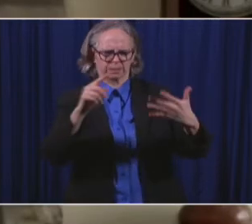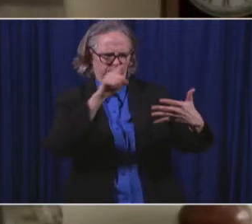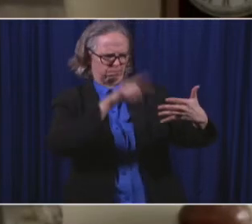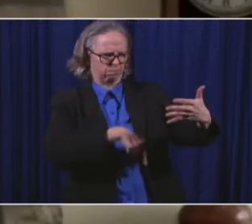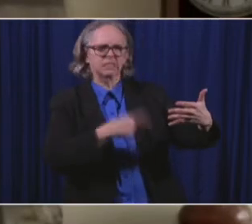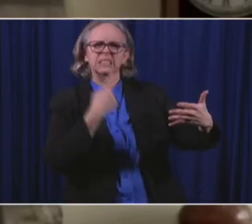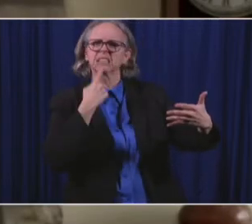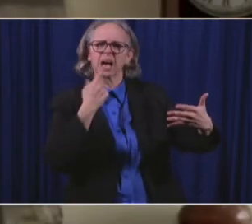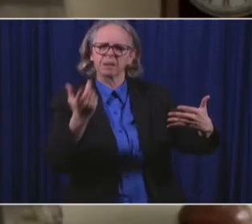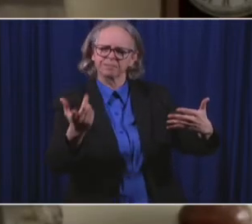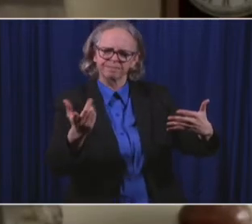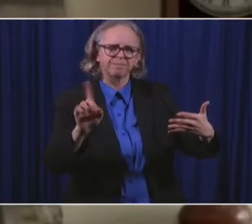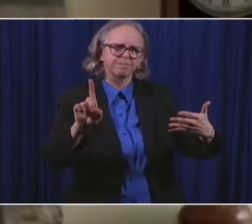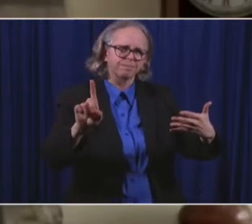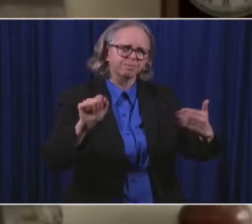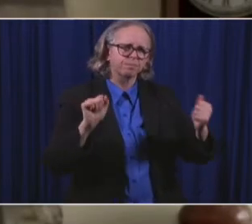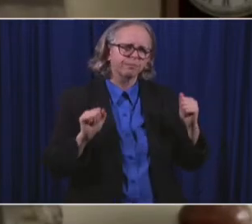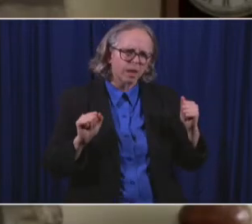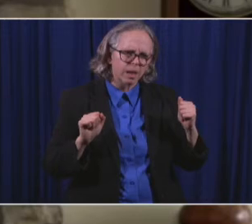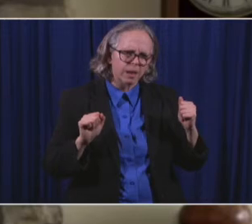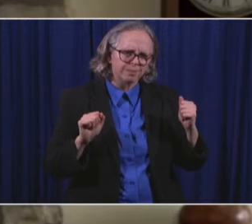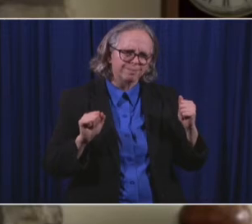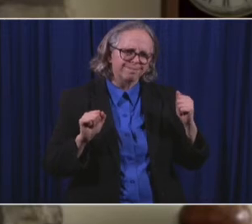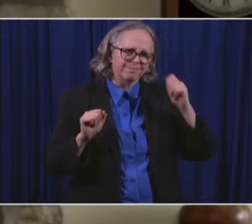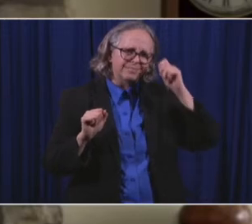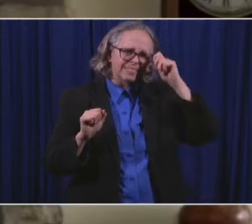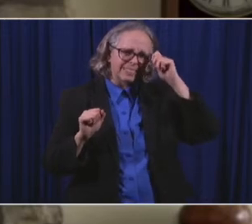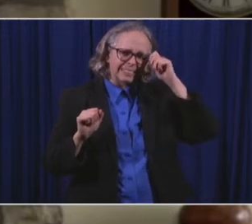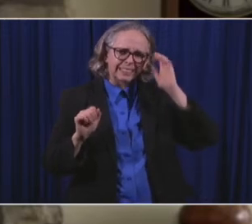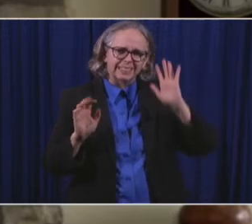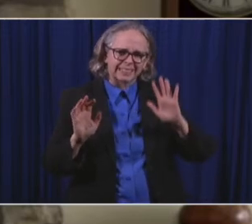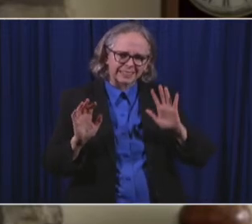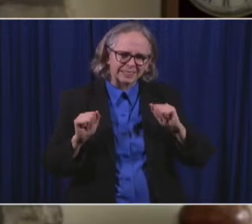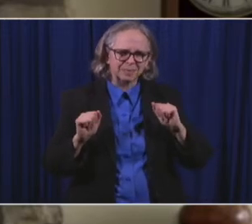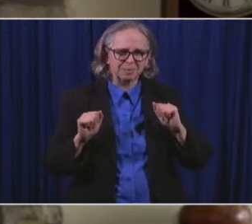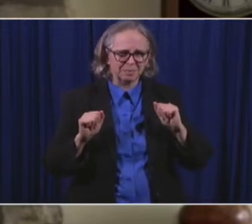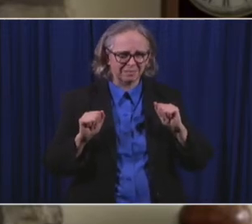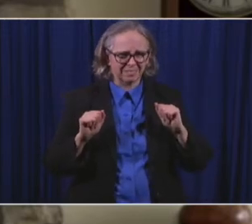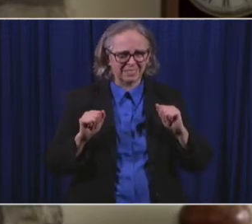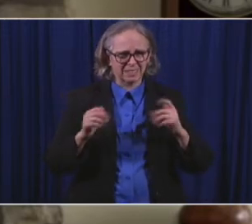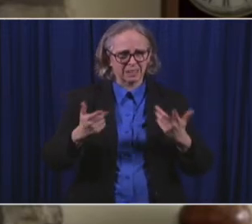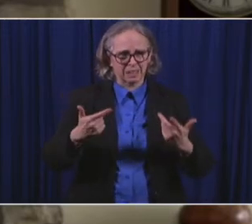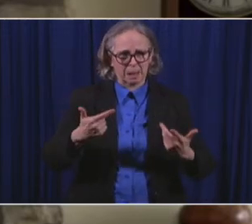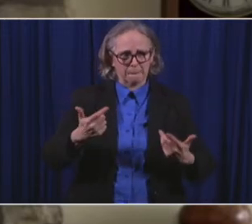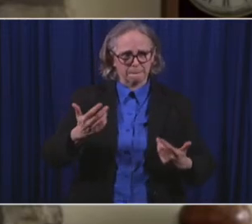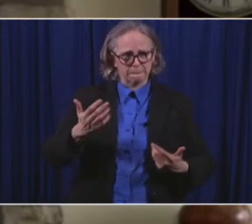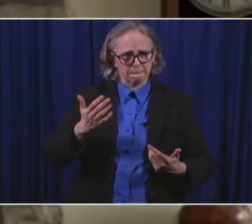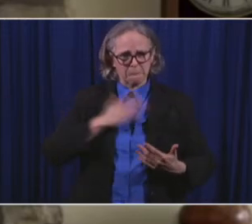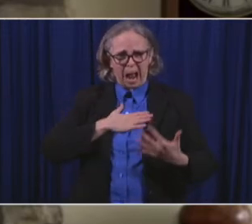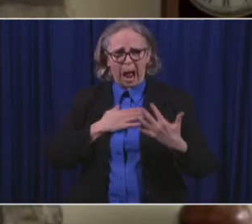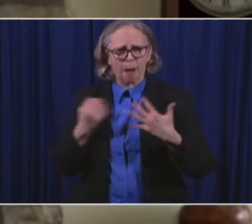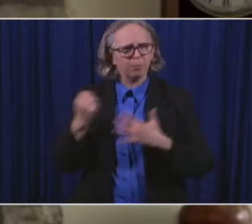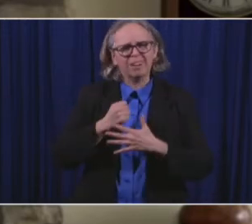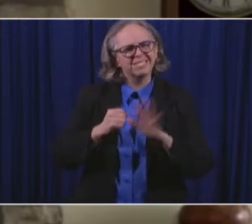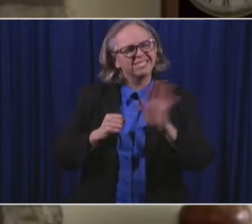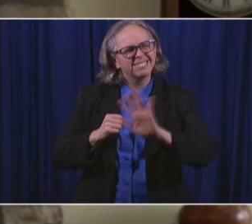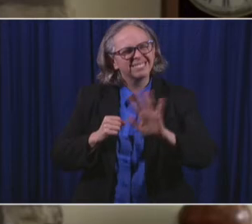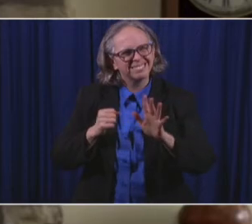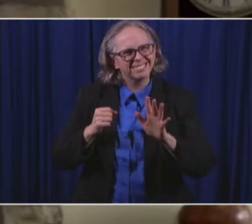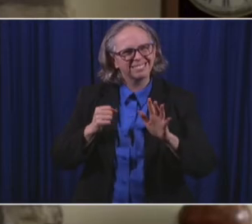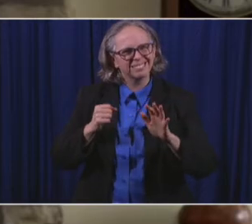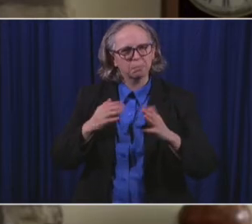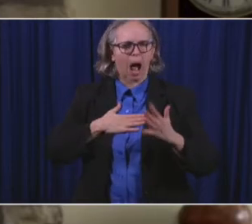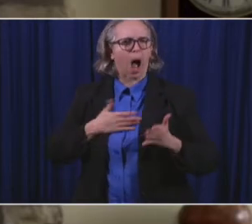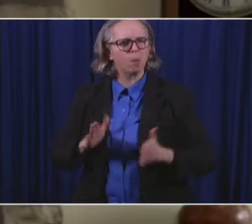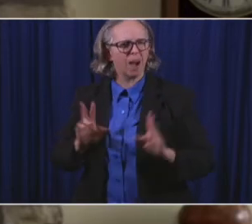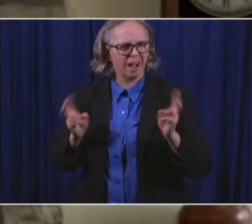it doesn't have to be Mike DeWine's priorities. There's a general consensus out there